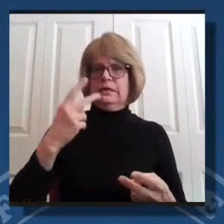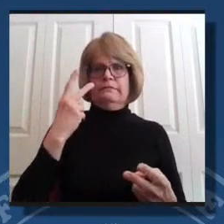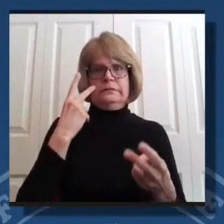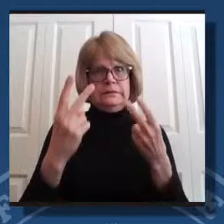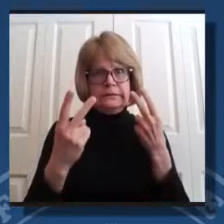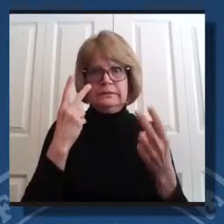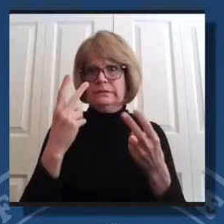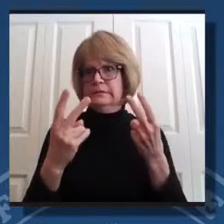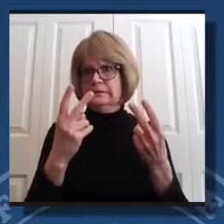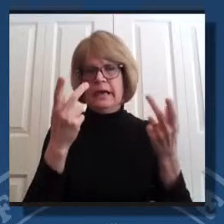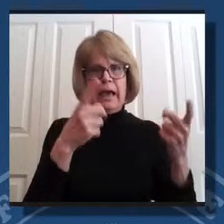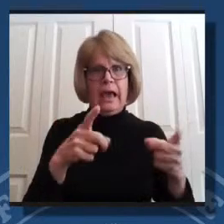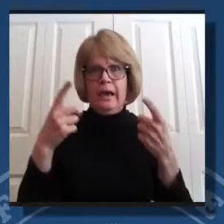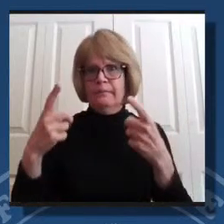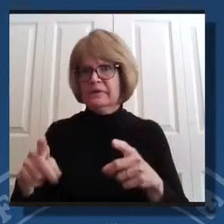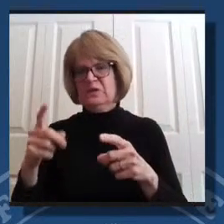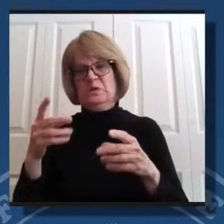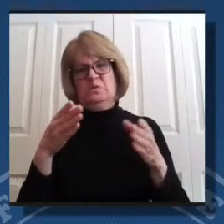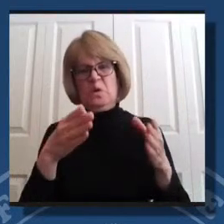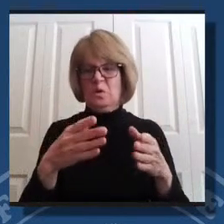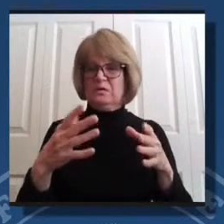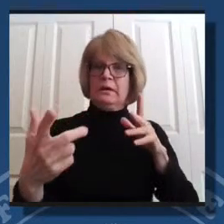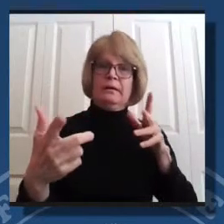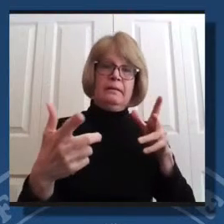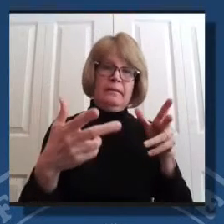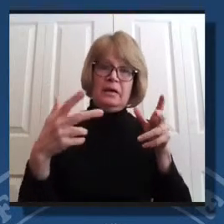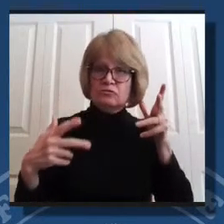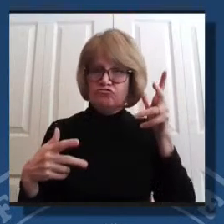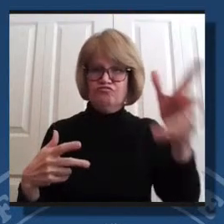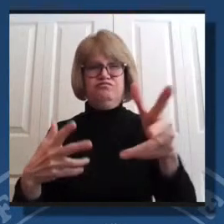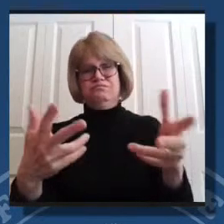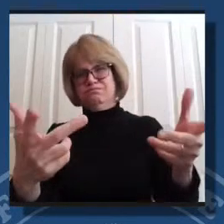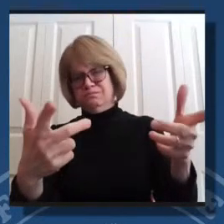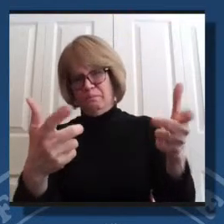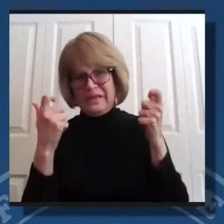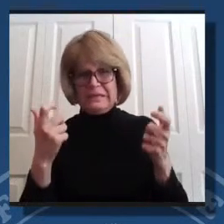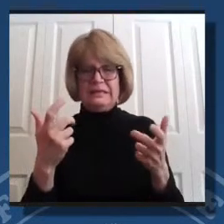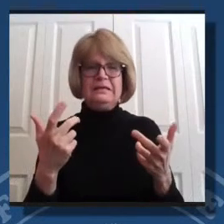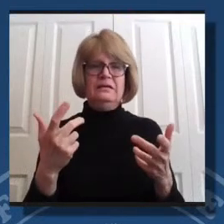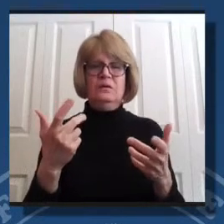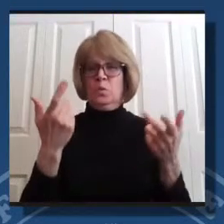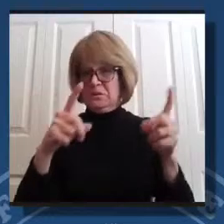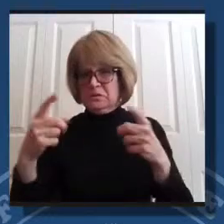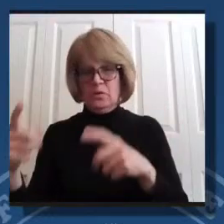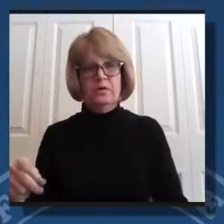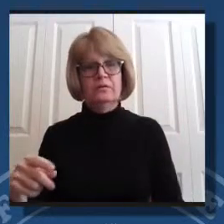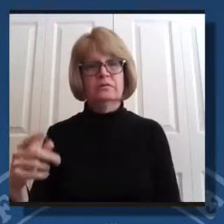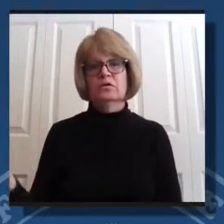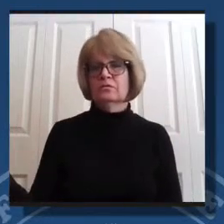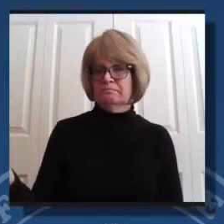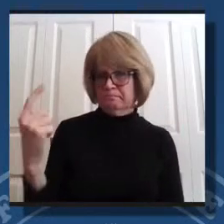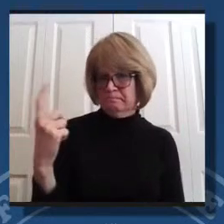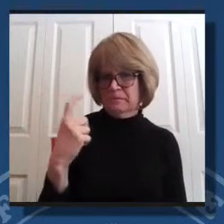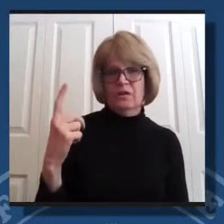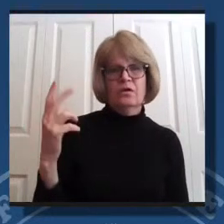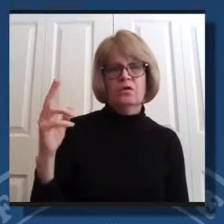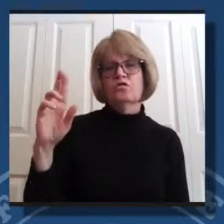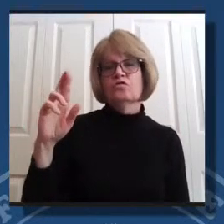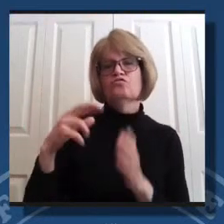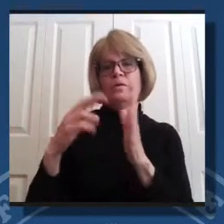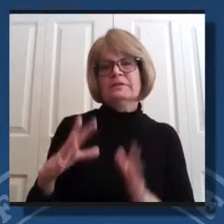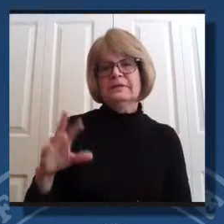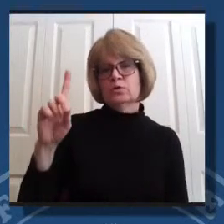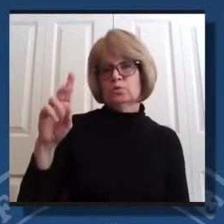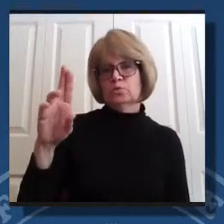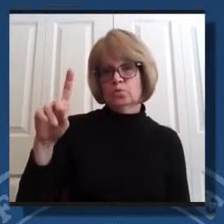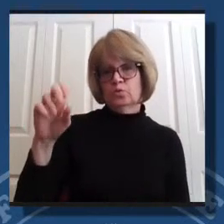that happen on the roads and the speeding and what's going on, you know, Representative Dukes, who, come up here for a second. Representative Dukes actually introduced this